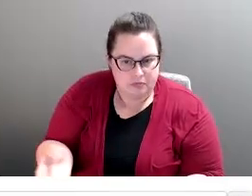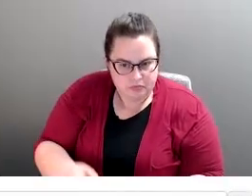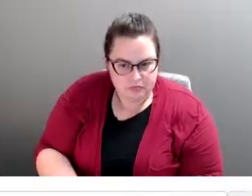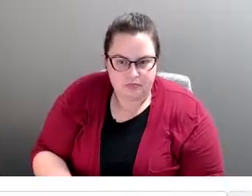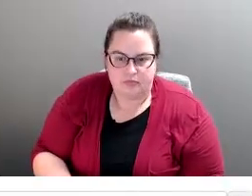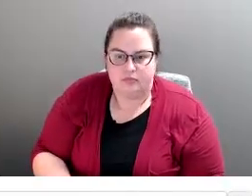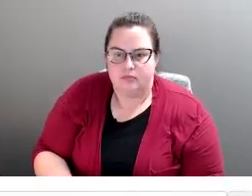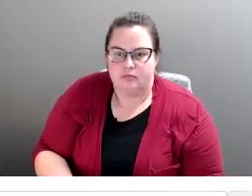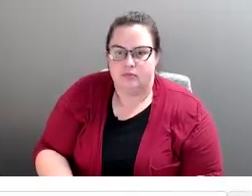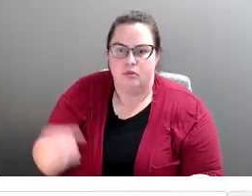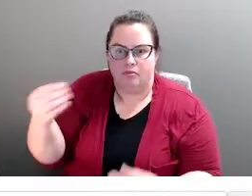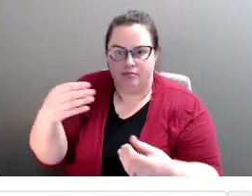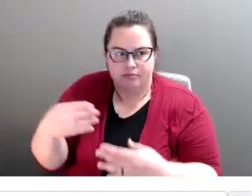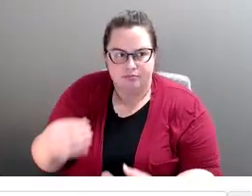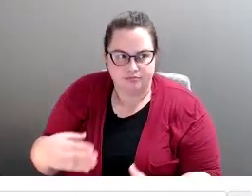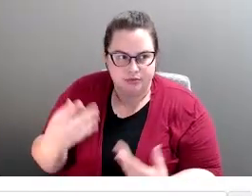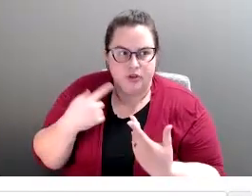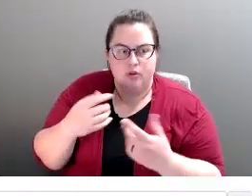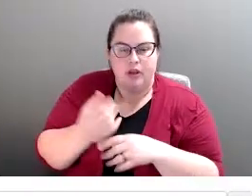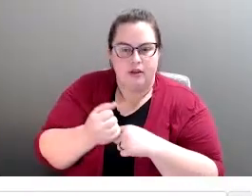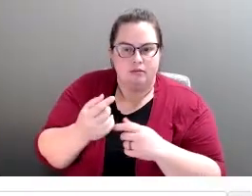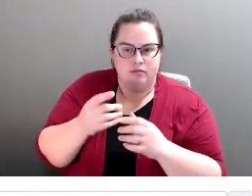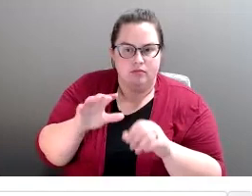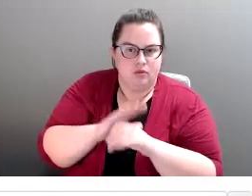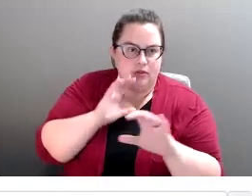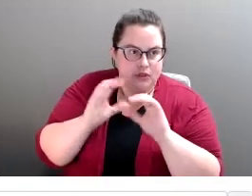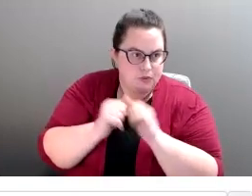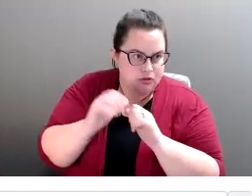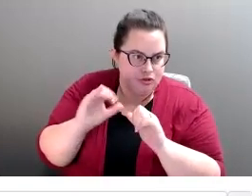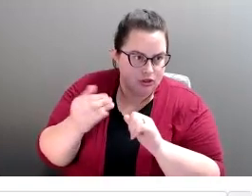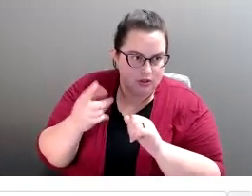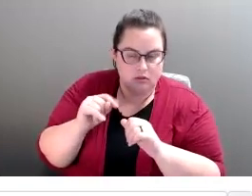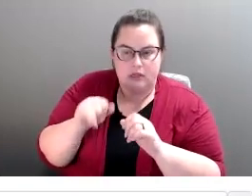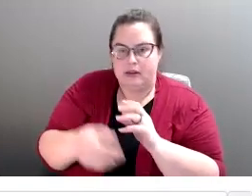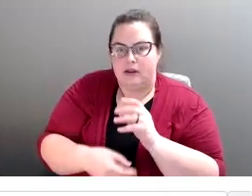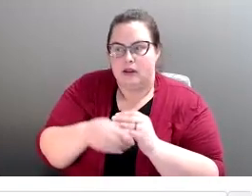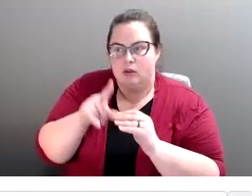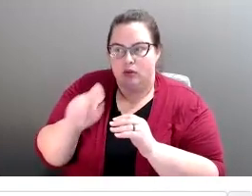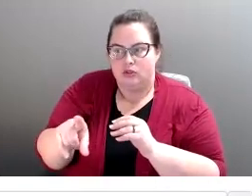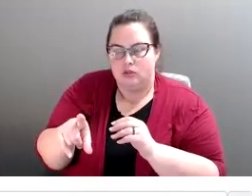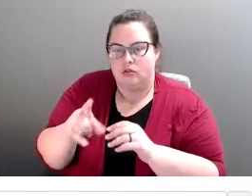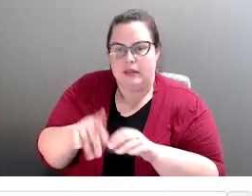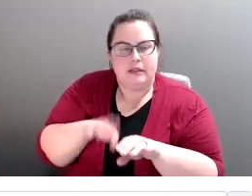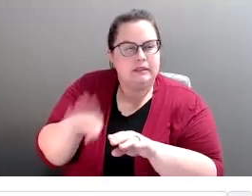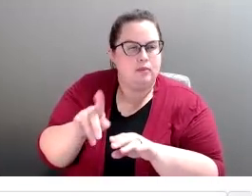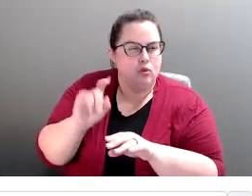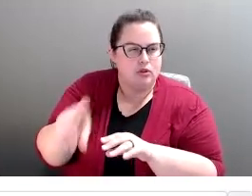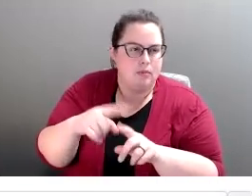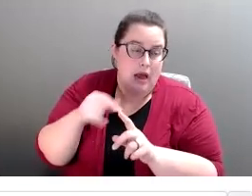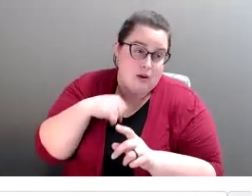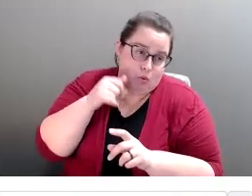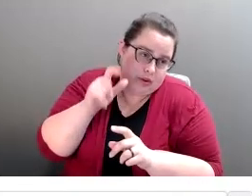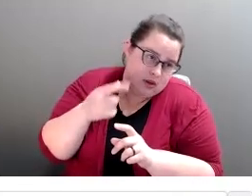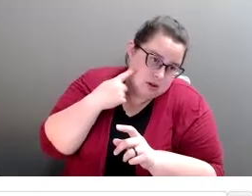So this is the output that you get. You get the output of the chat. You could add the questions, which the step questions, but I don't think it's